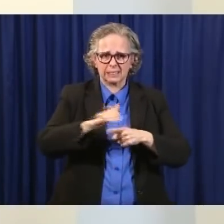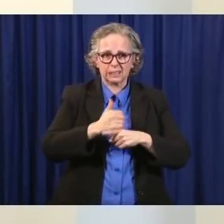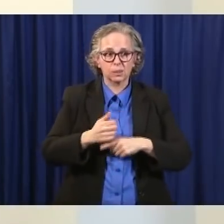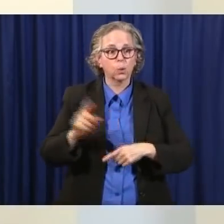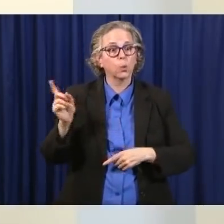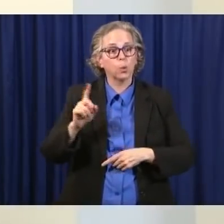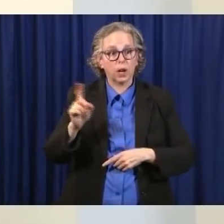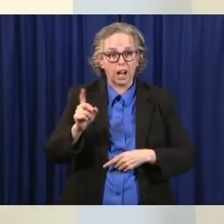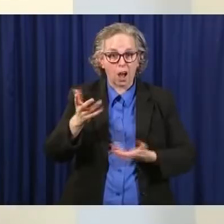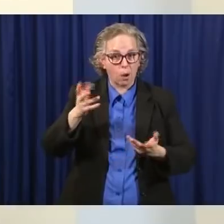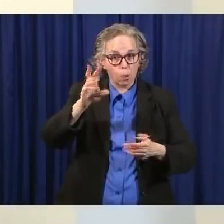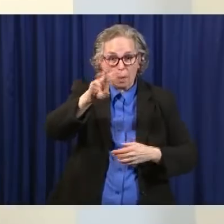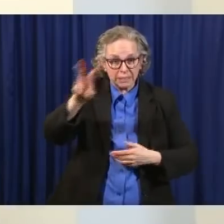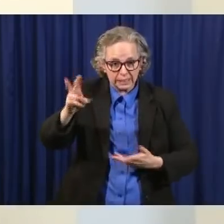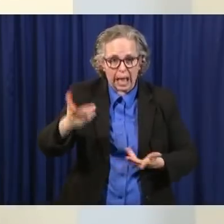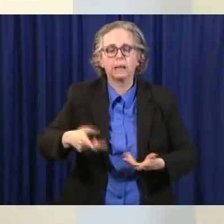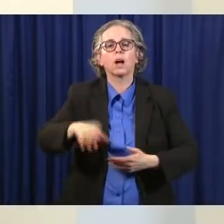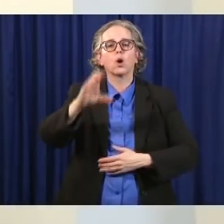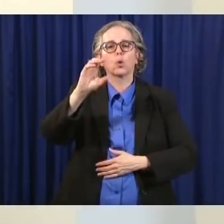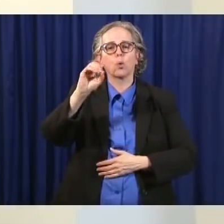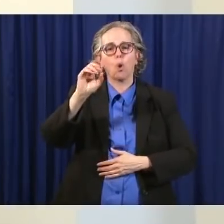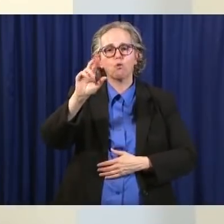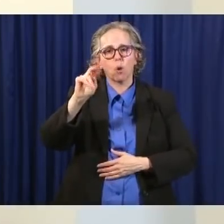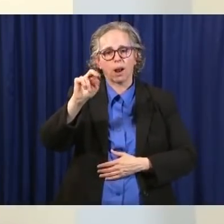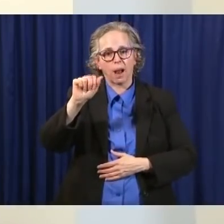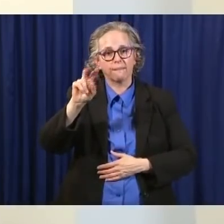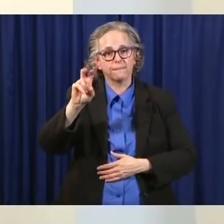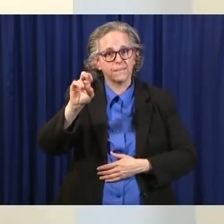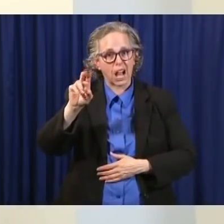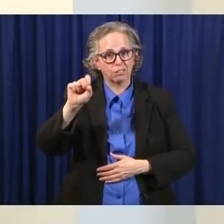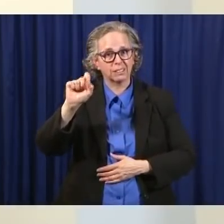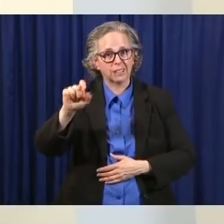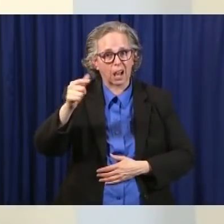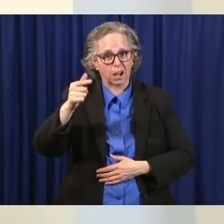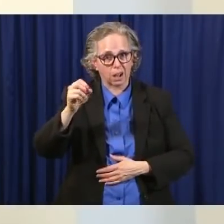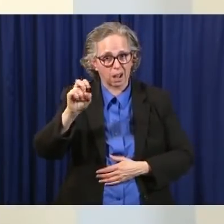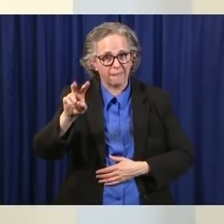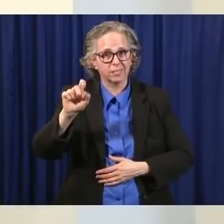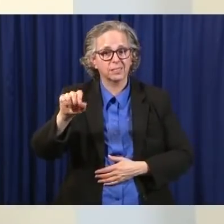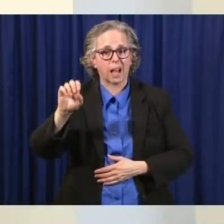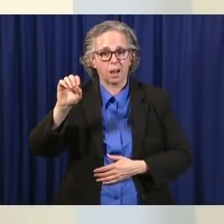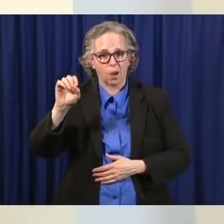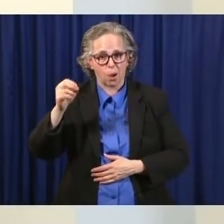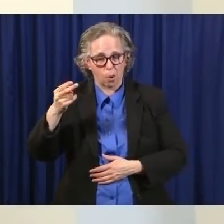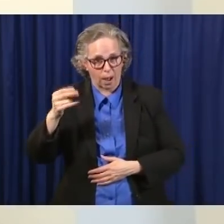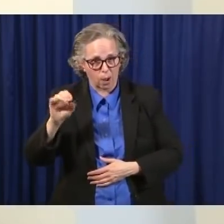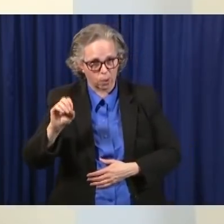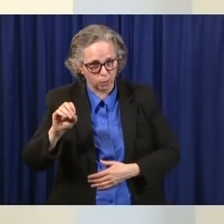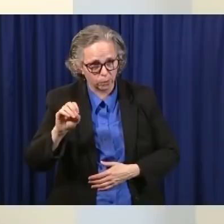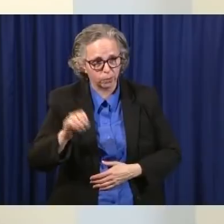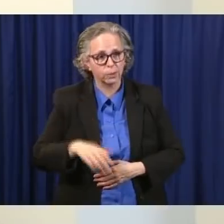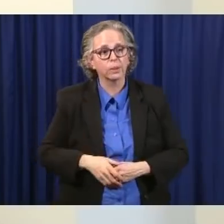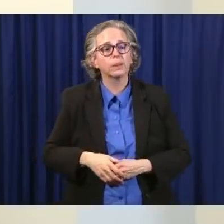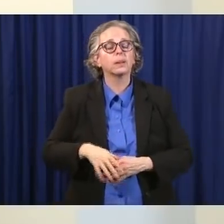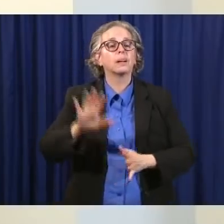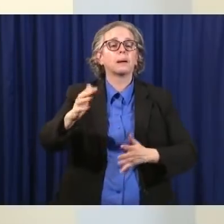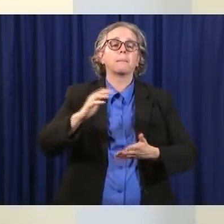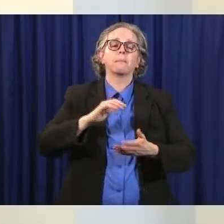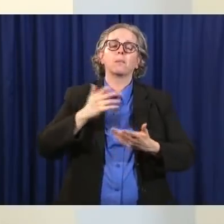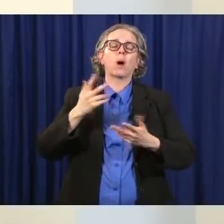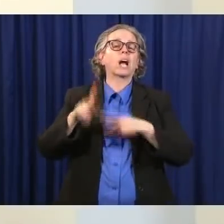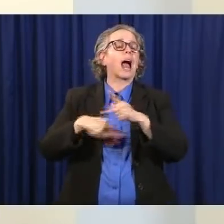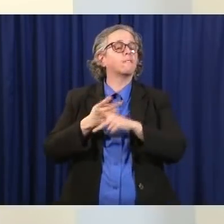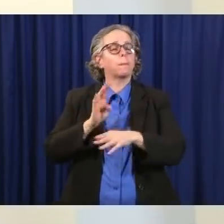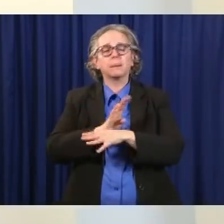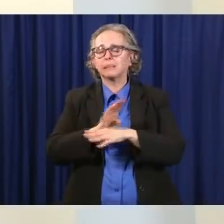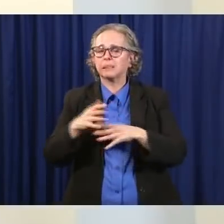coronavirus.ohio.gov, no matter who you are, no matter what walk, what business, whether you're a child care center, whether you're a nursing home, we really